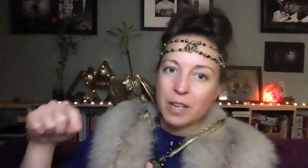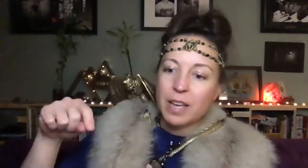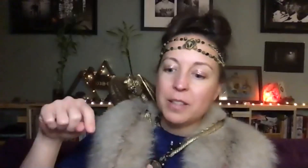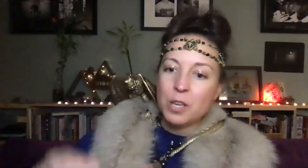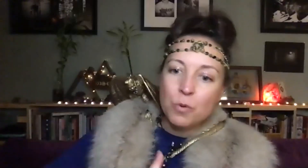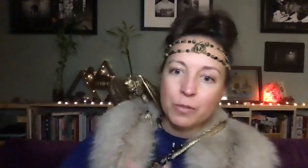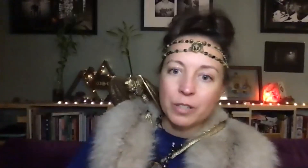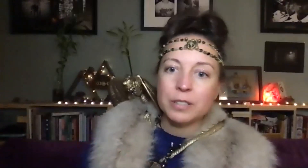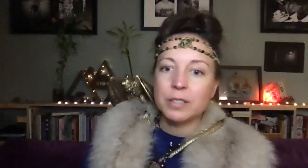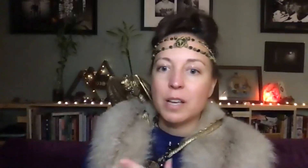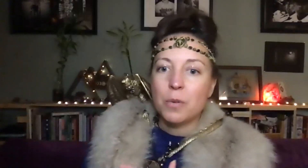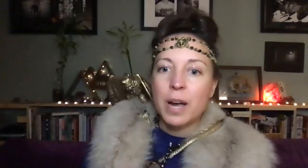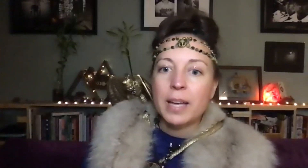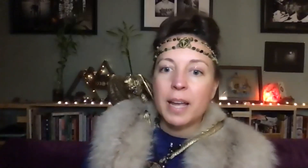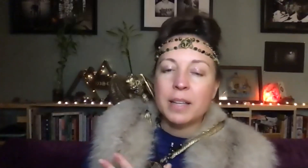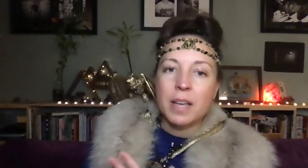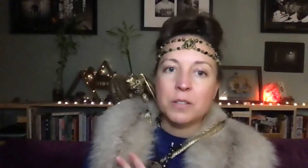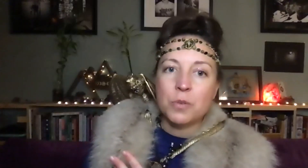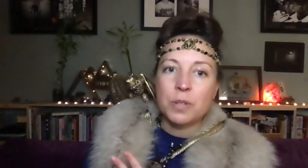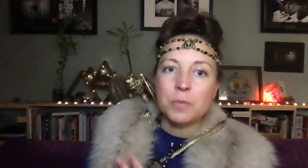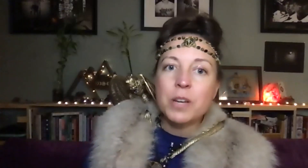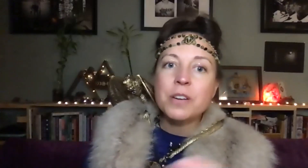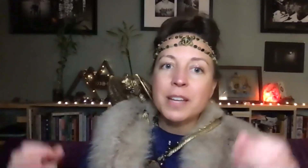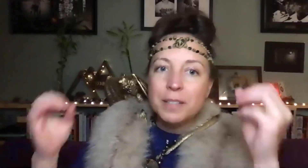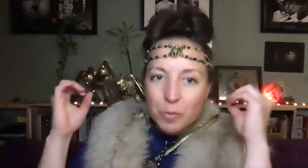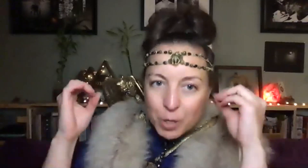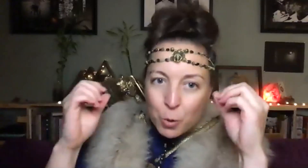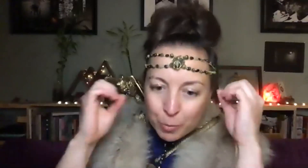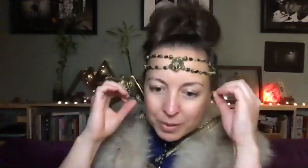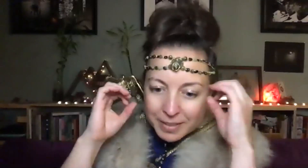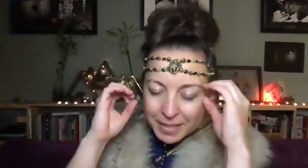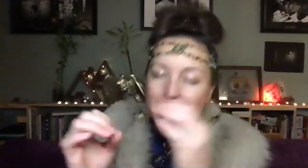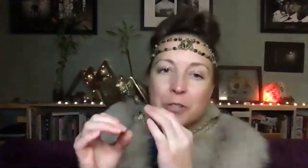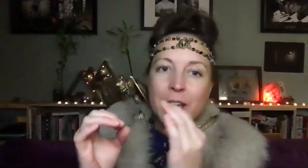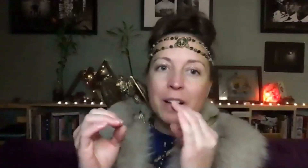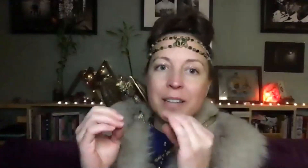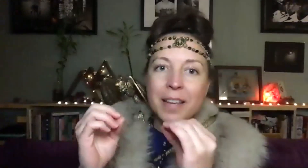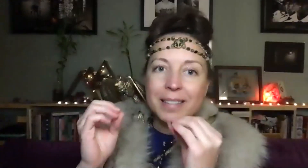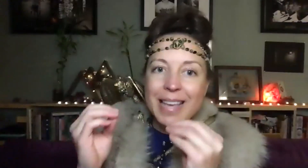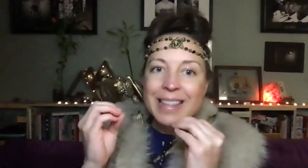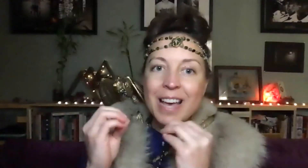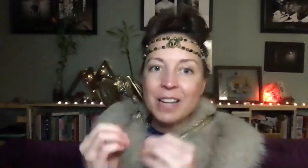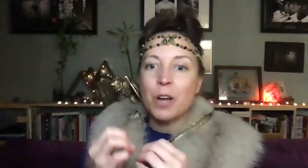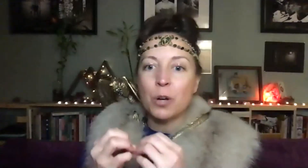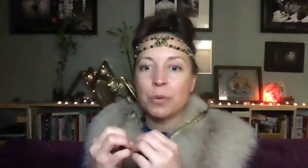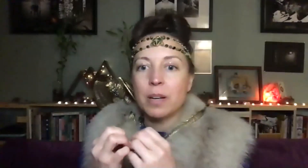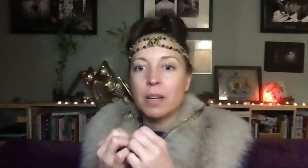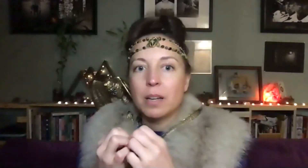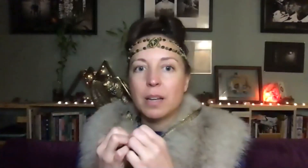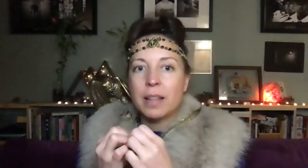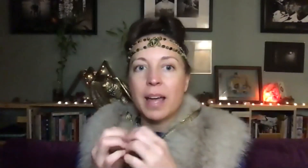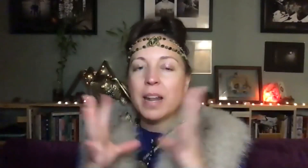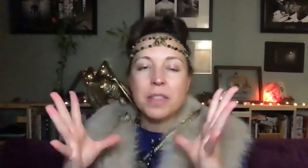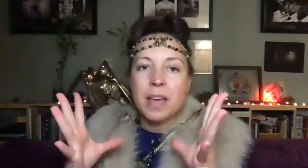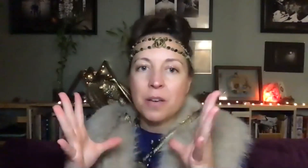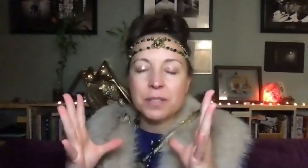yourself and the universe, right? And to experience the pure potentiality that is in the unknown,